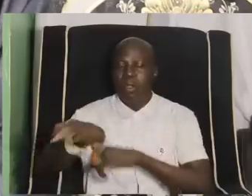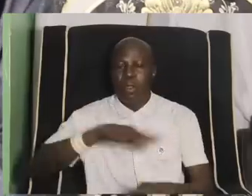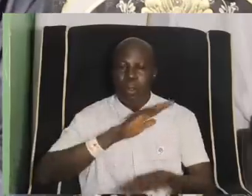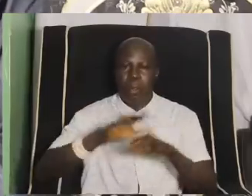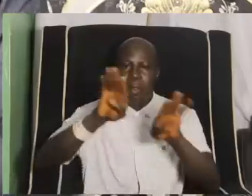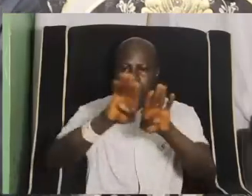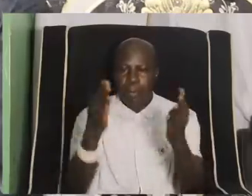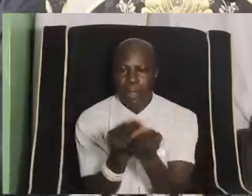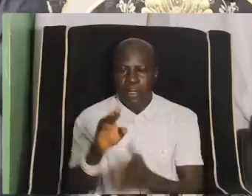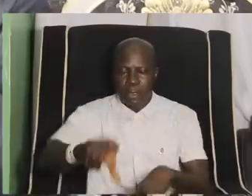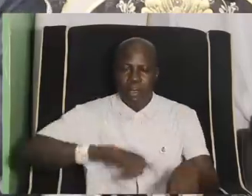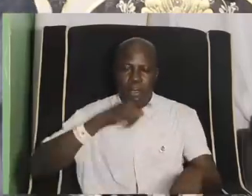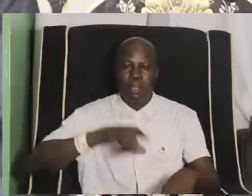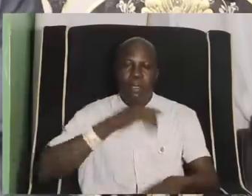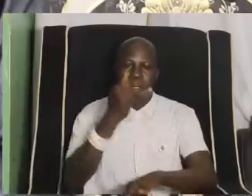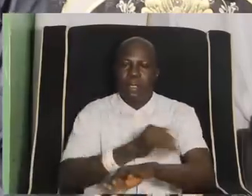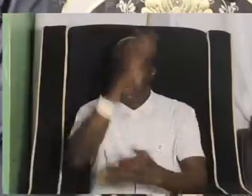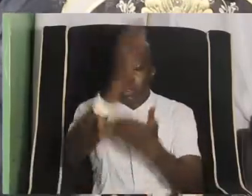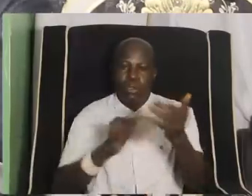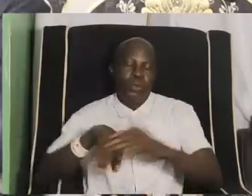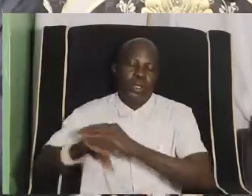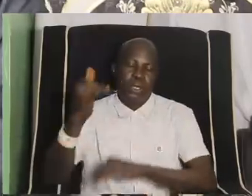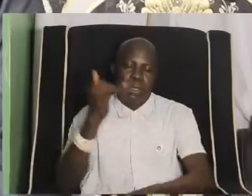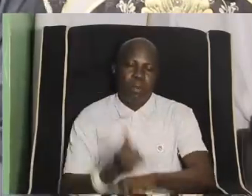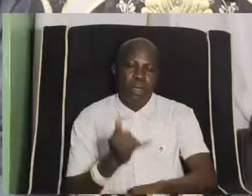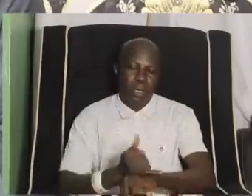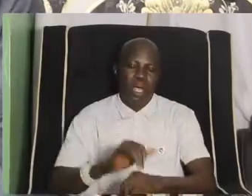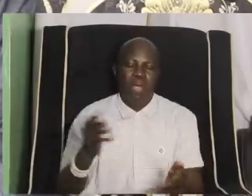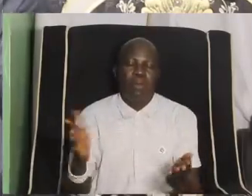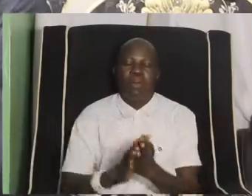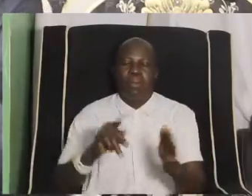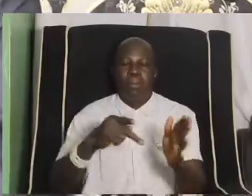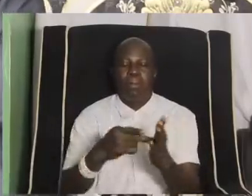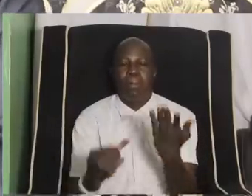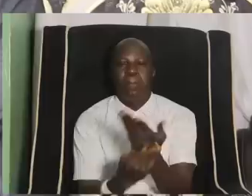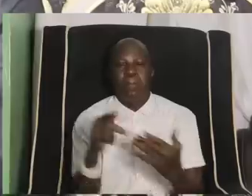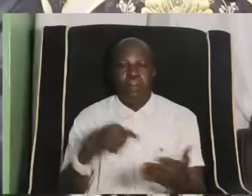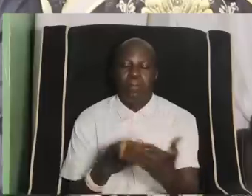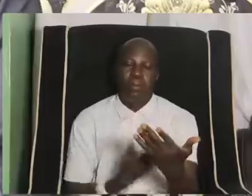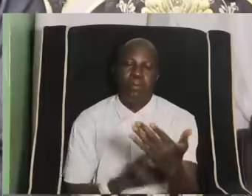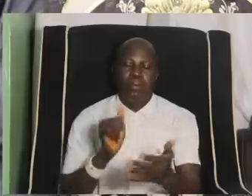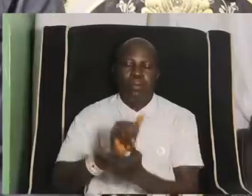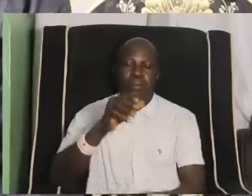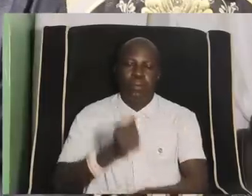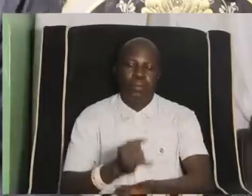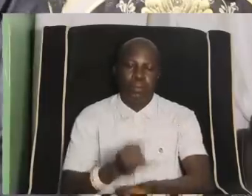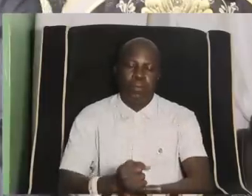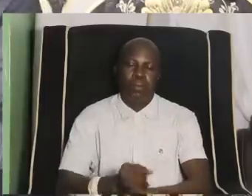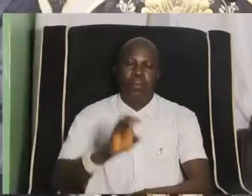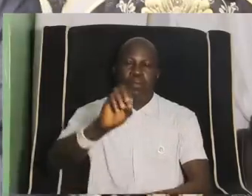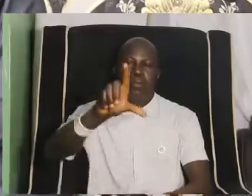our branches in Ibadan. Ati awon kan ni ilu Ibadan. And some in Ibadan. Ne program wa laaro. The program this Nelu Ibadan Olodo